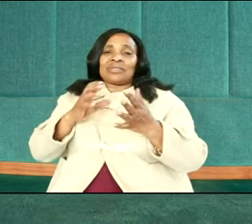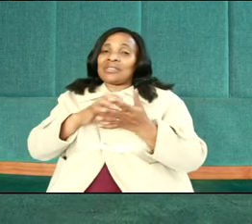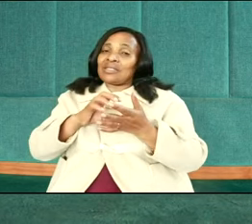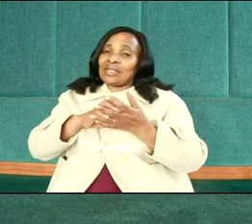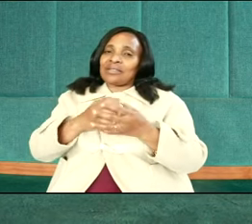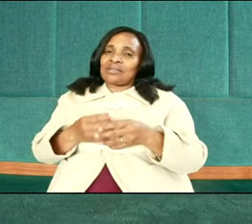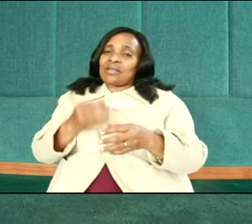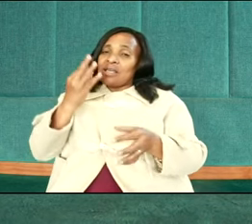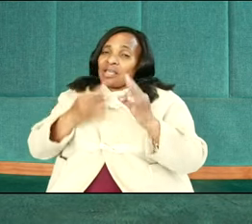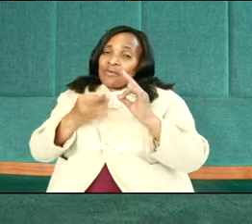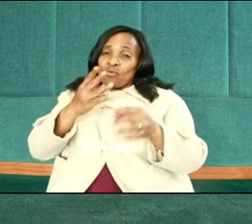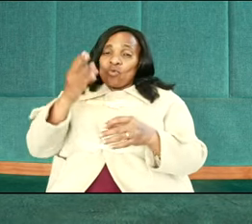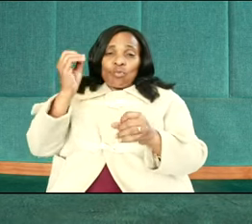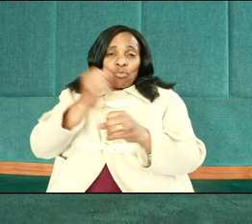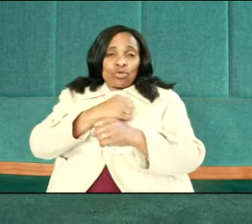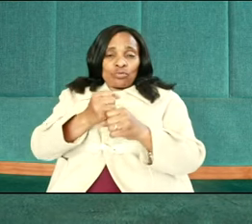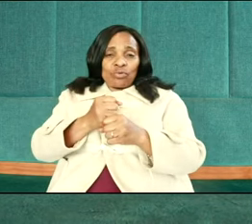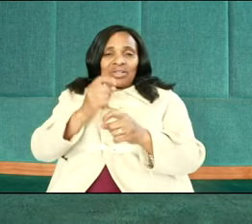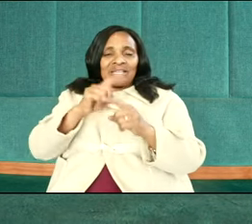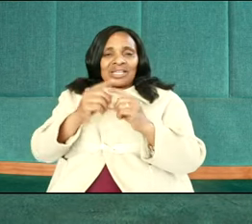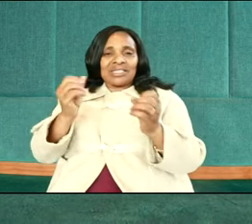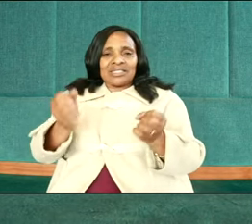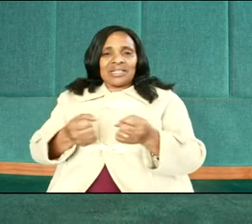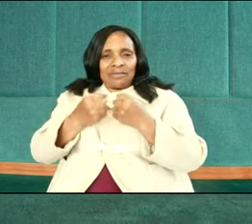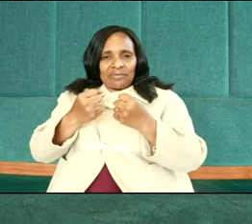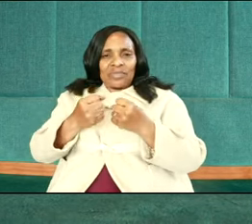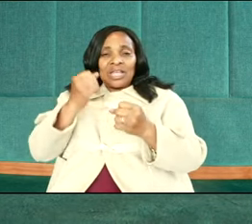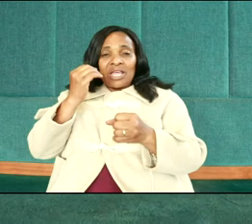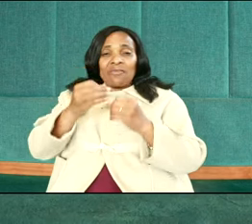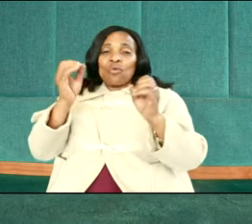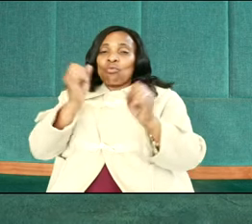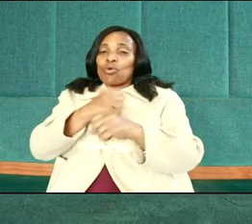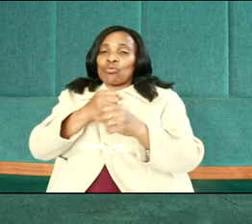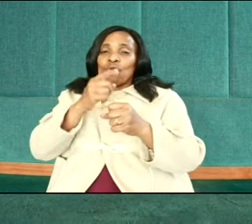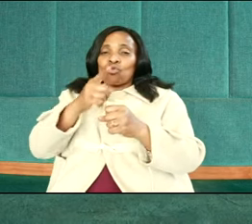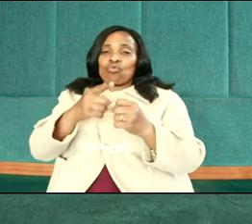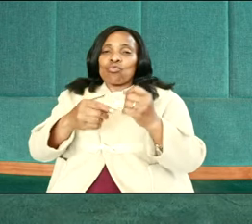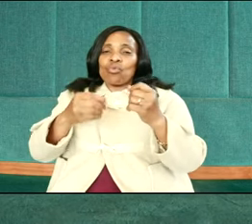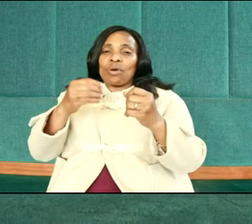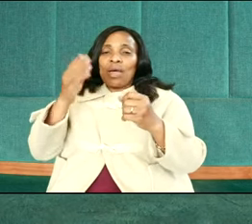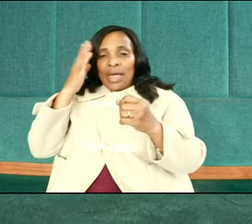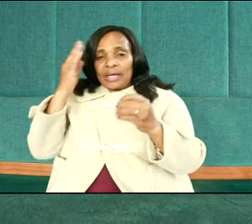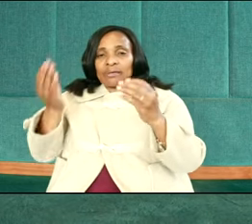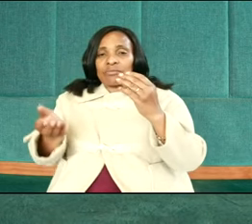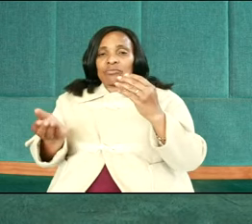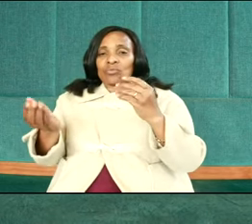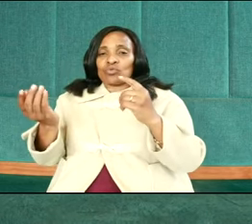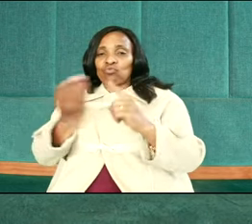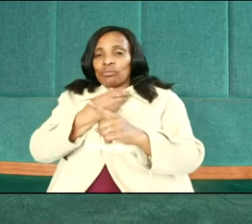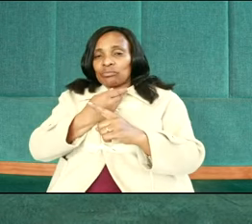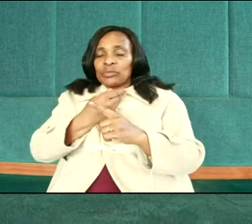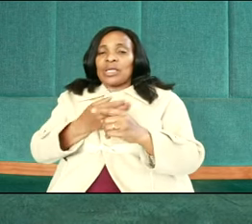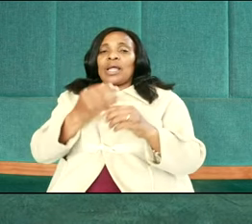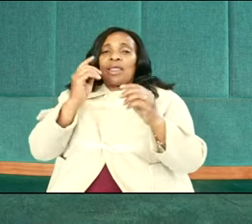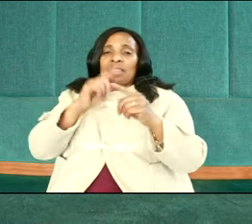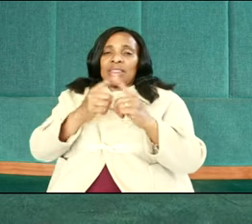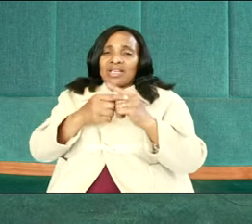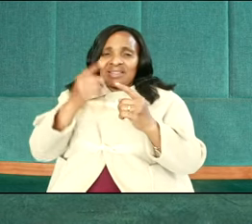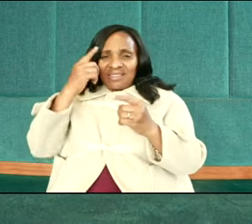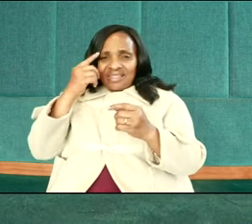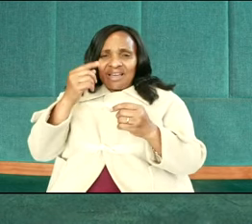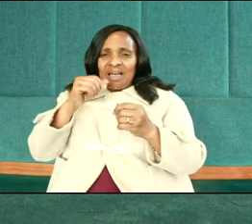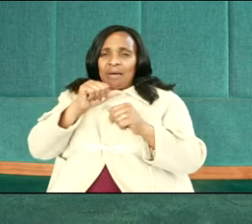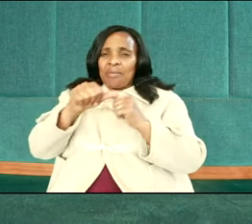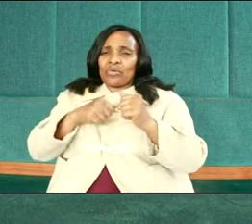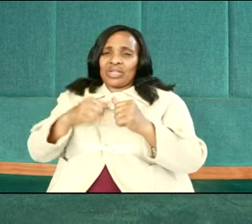And if you do, then you're saved. If you don't, you know, your head is chopped off. And in prosperity, I think about the rich young